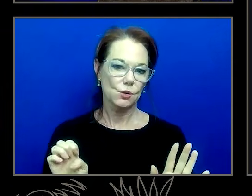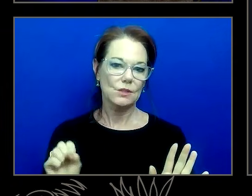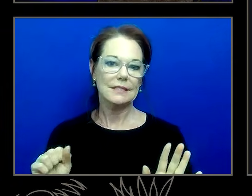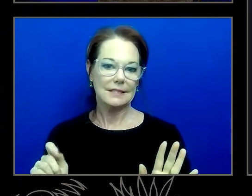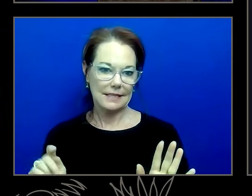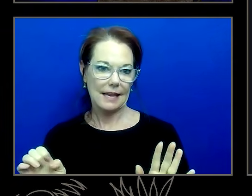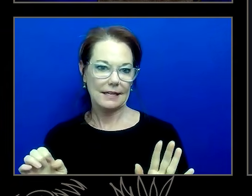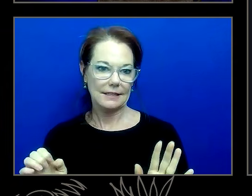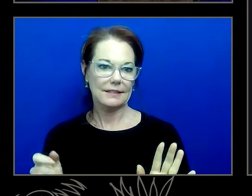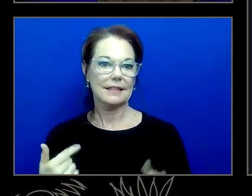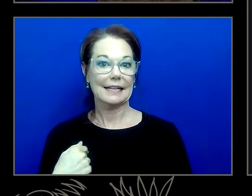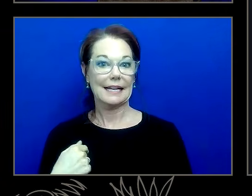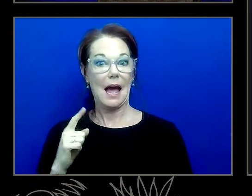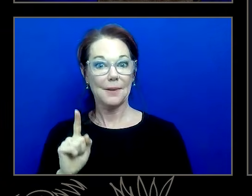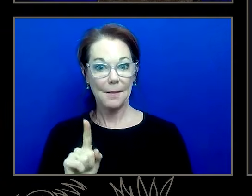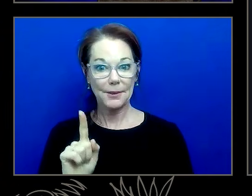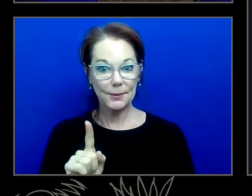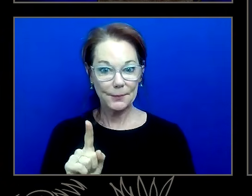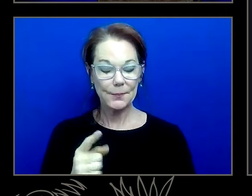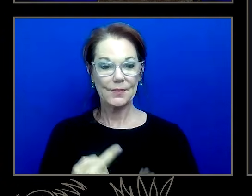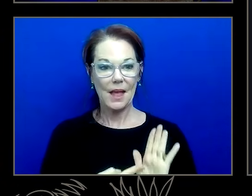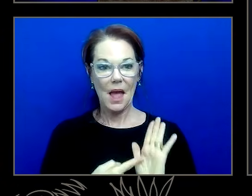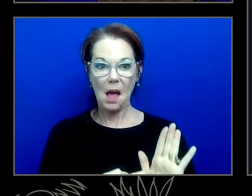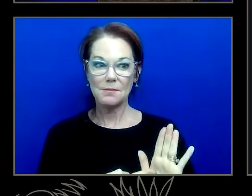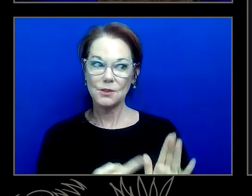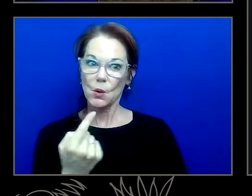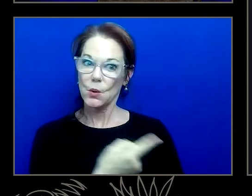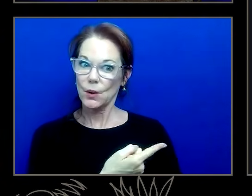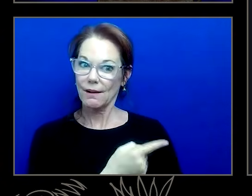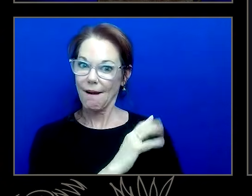to you, showing you something awesome.